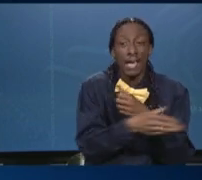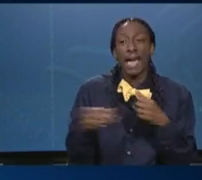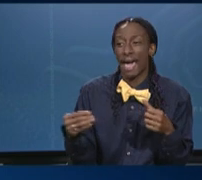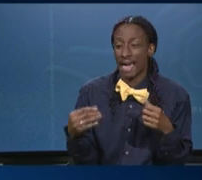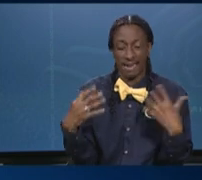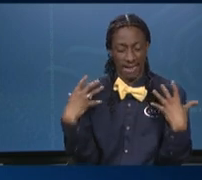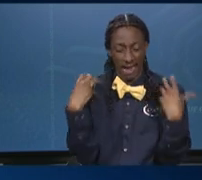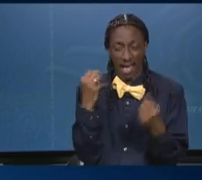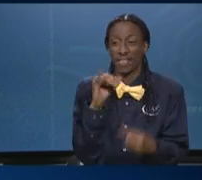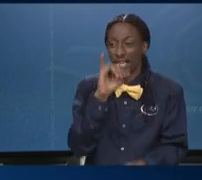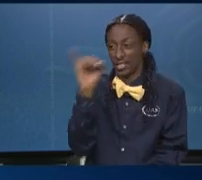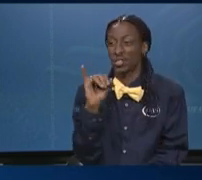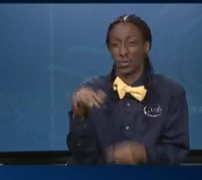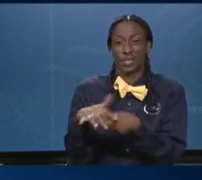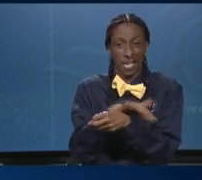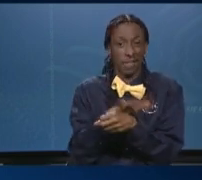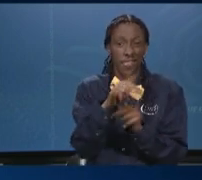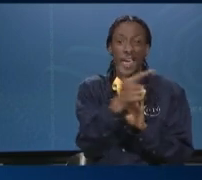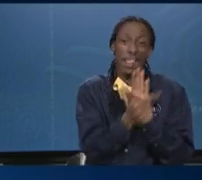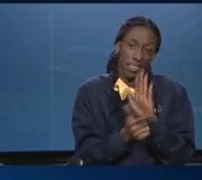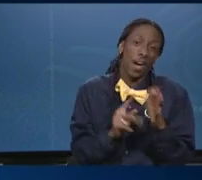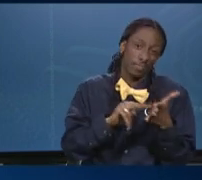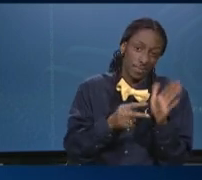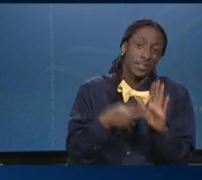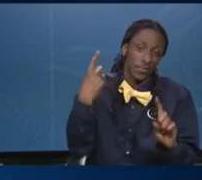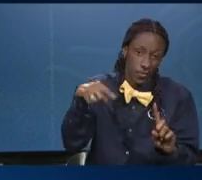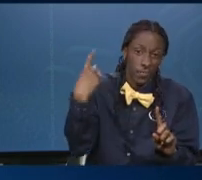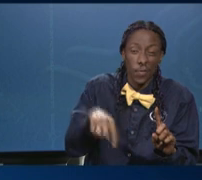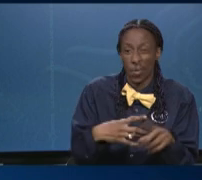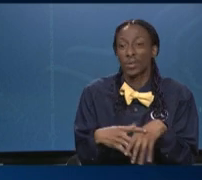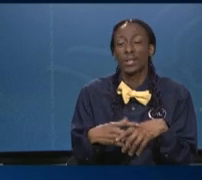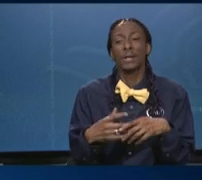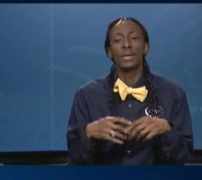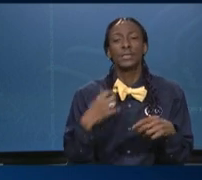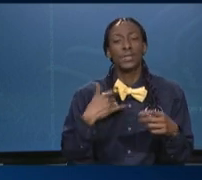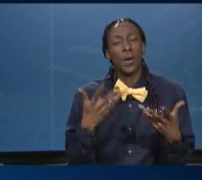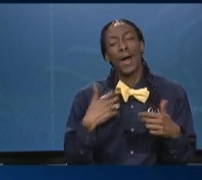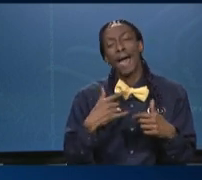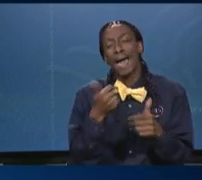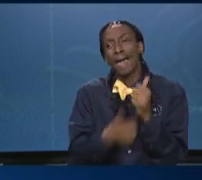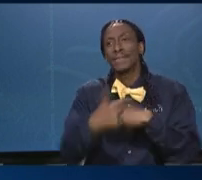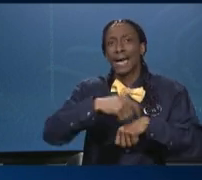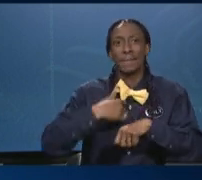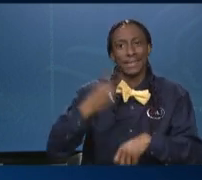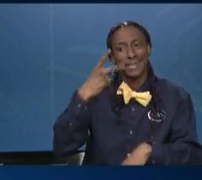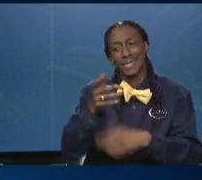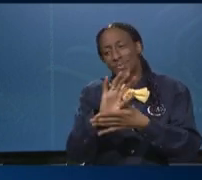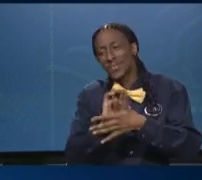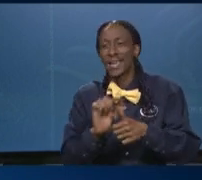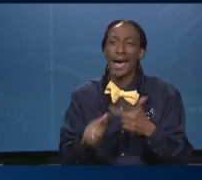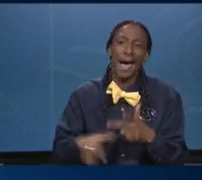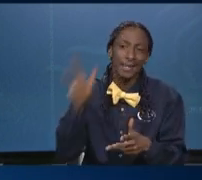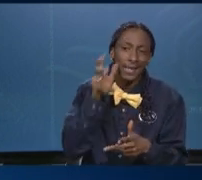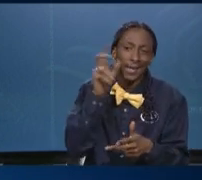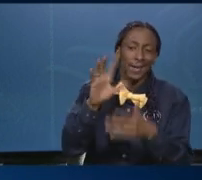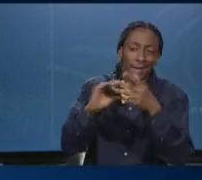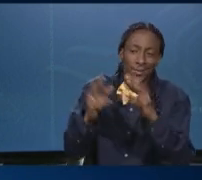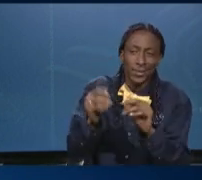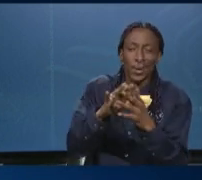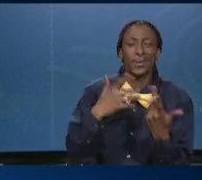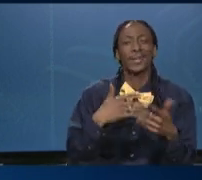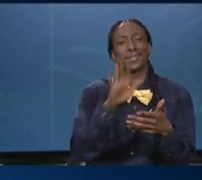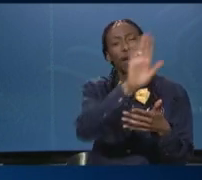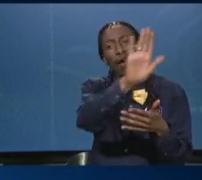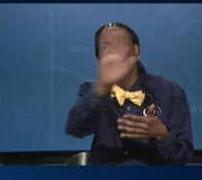the law intended. In terms of proudest moments, I mean, every time I see these videos, I hear the administrators' stories, the secretary's